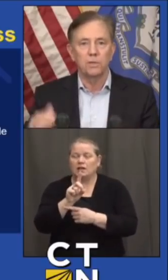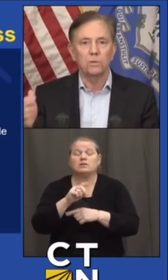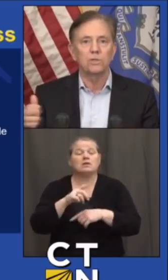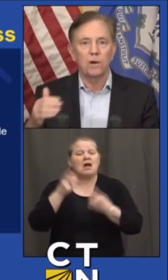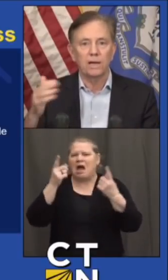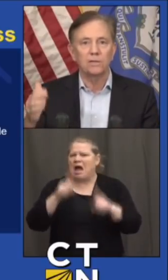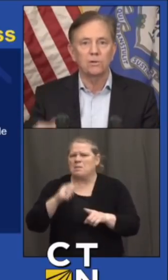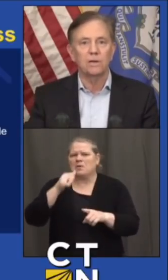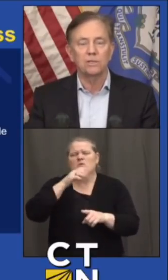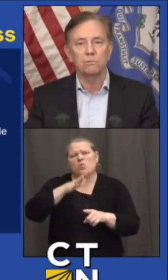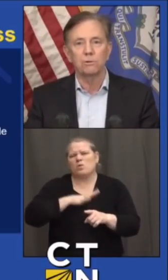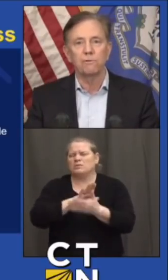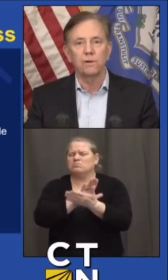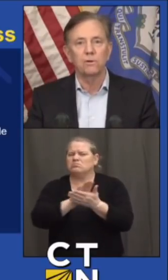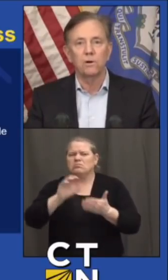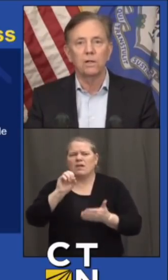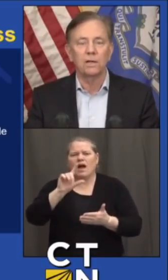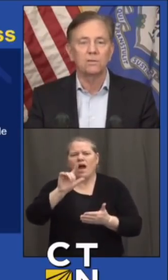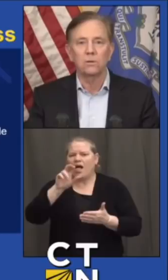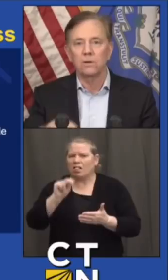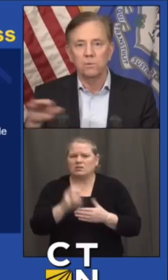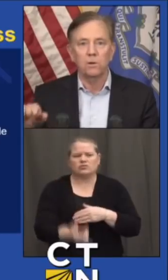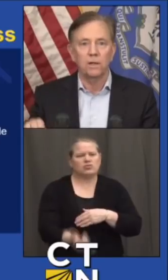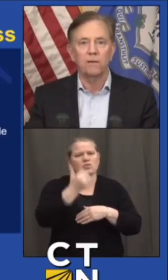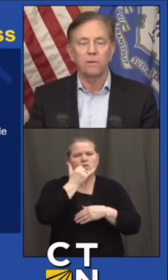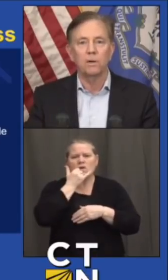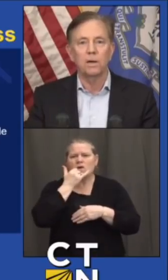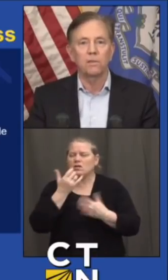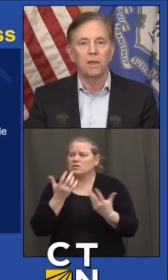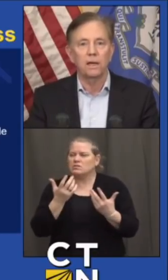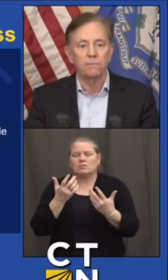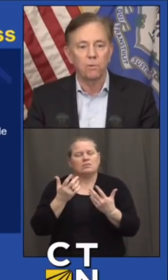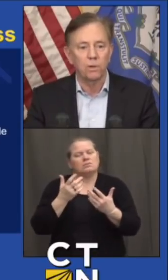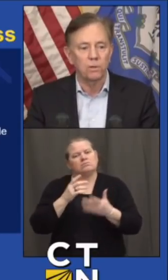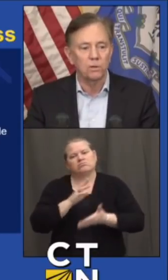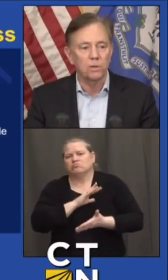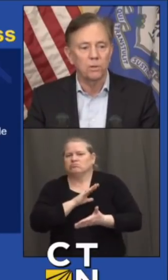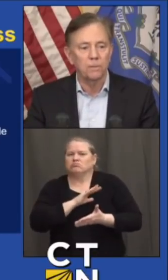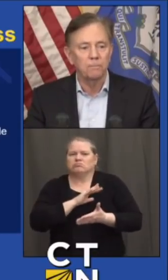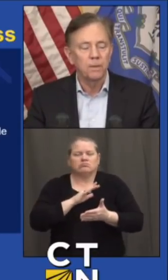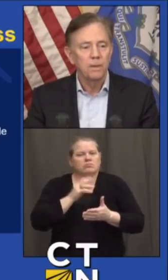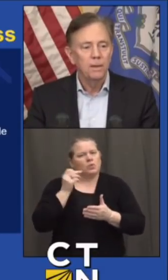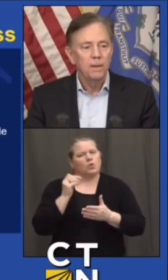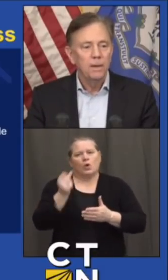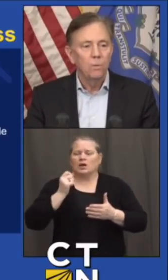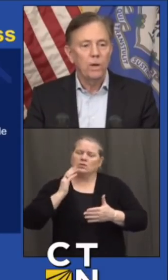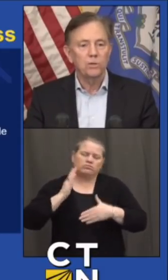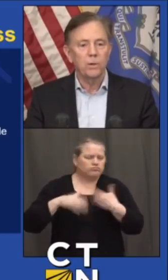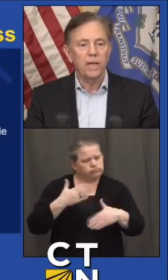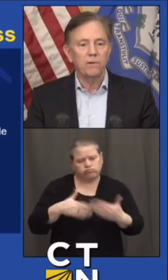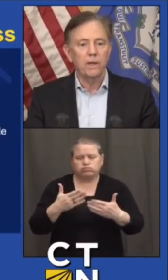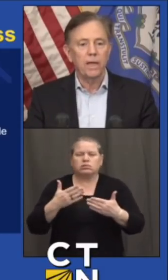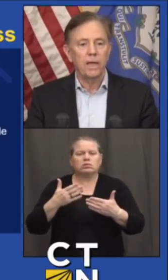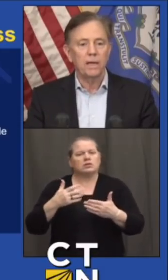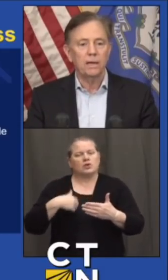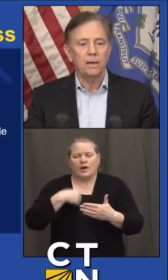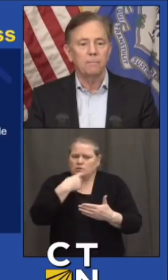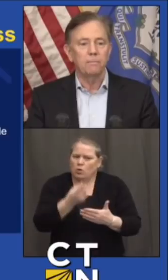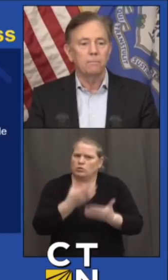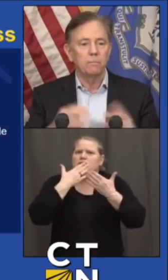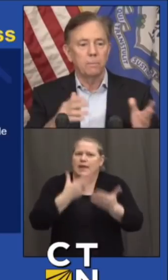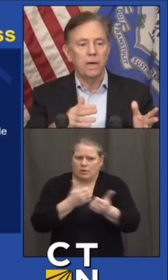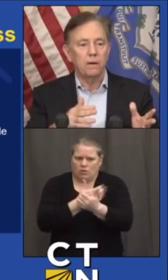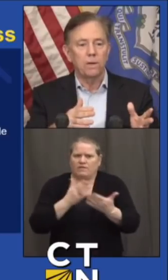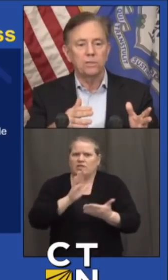And she'd been doing track and trace. It was her 5th call. I told her I'm calling everybody to thank them for what they're doing. We're doing everything we